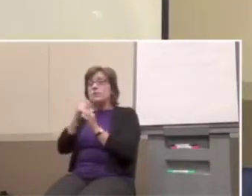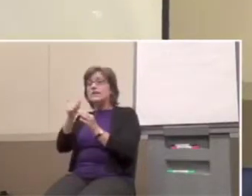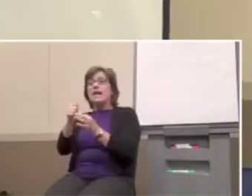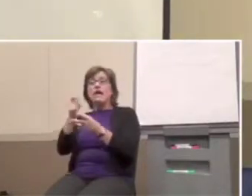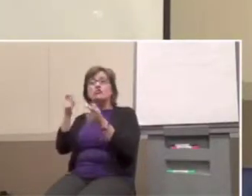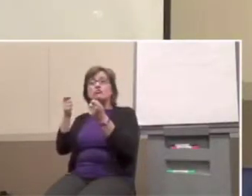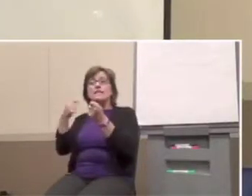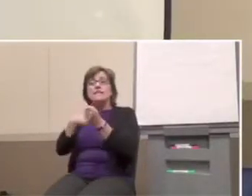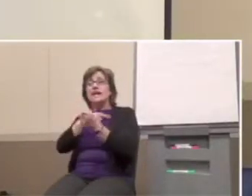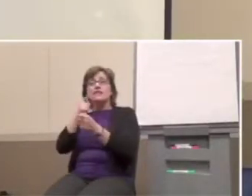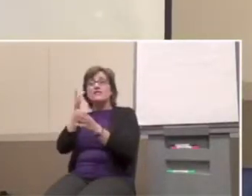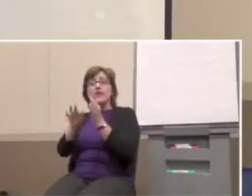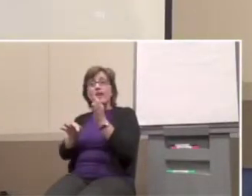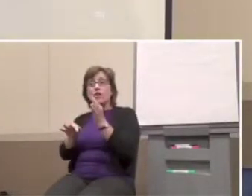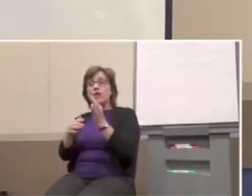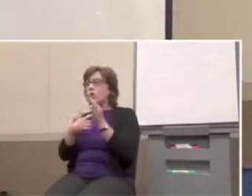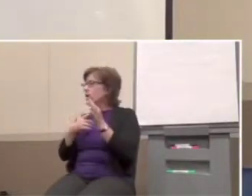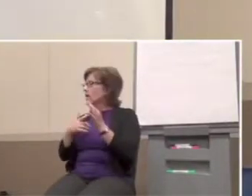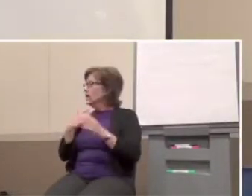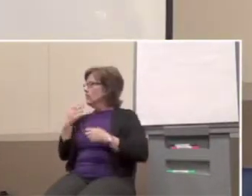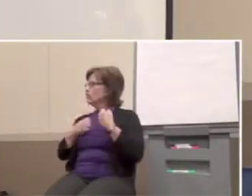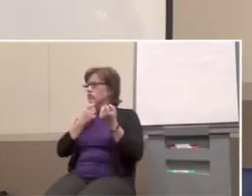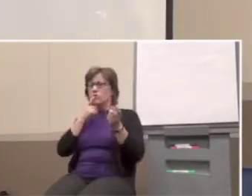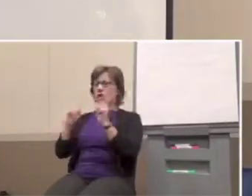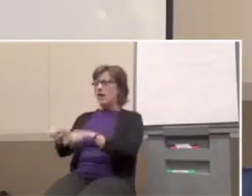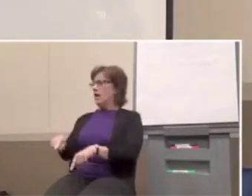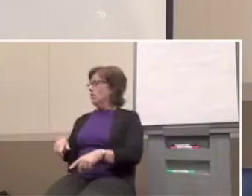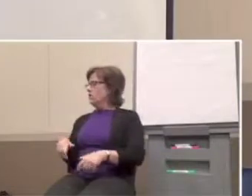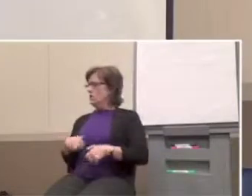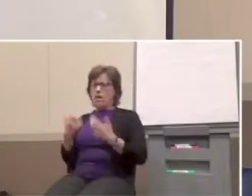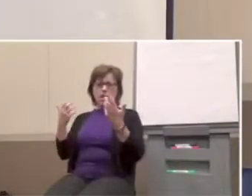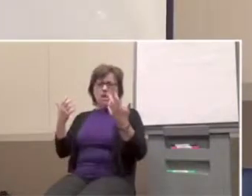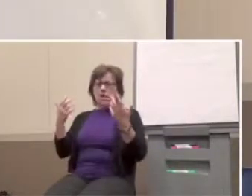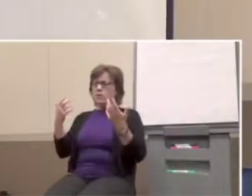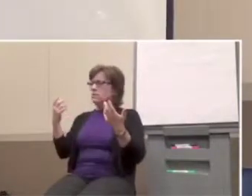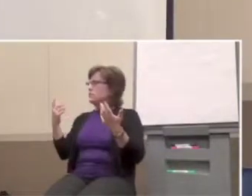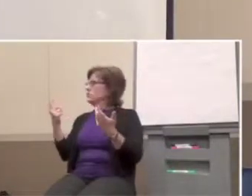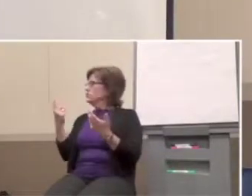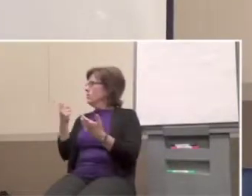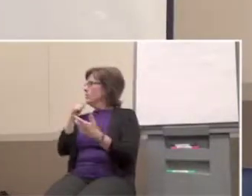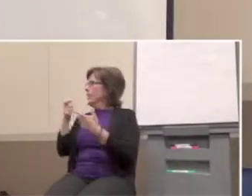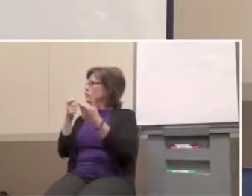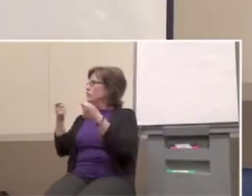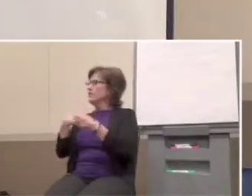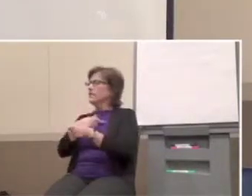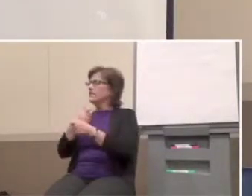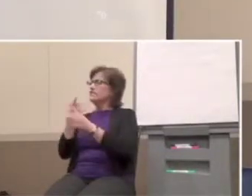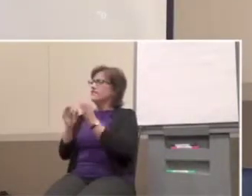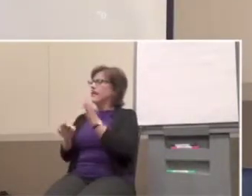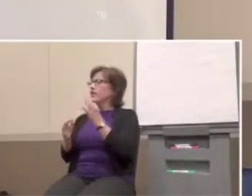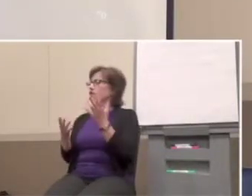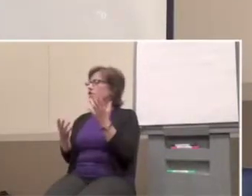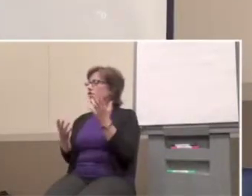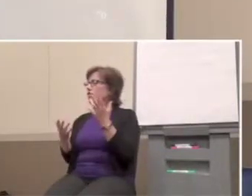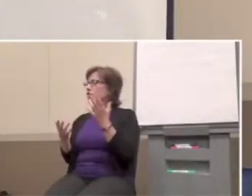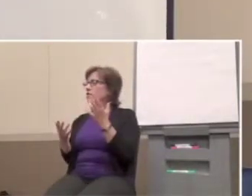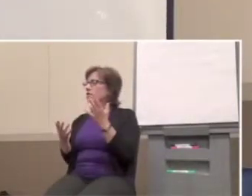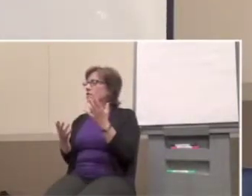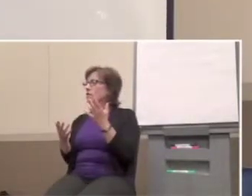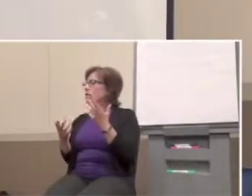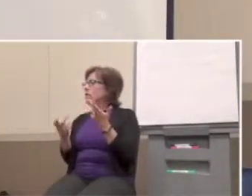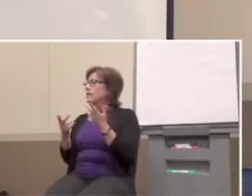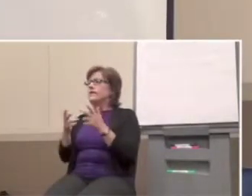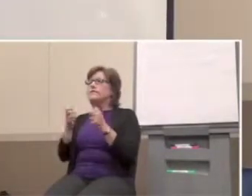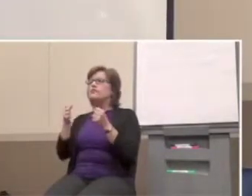we react emotionally, right? We get angry when somebody's not treating us fairly. Whether it's being cut off in